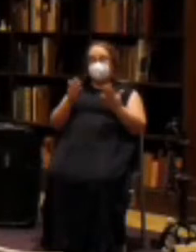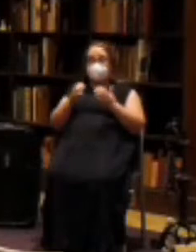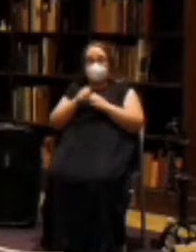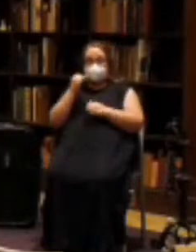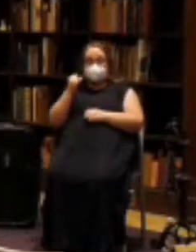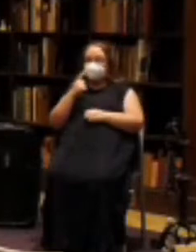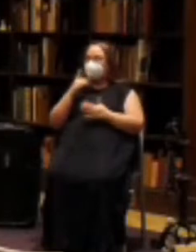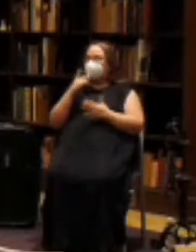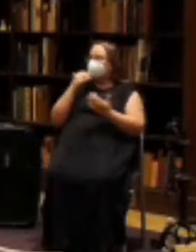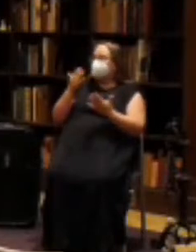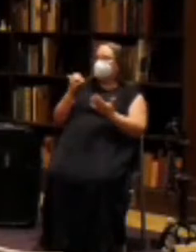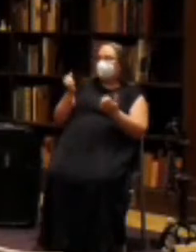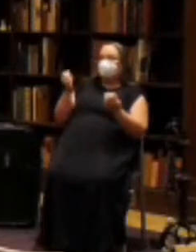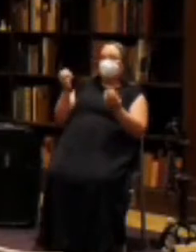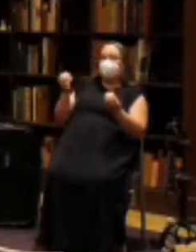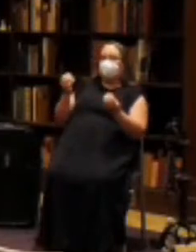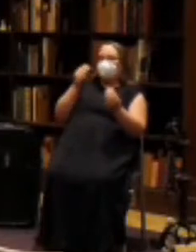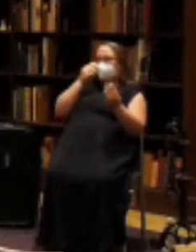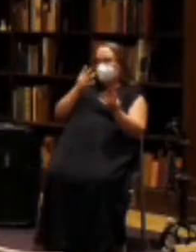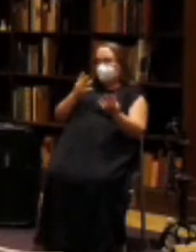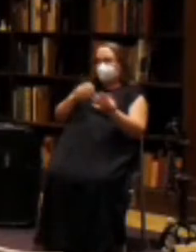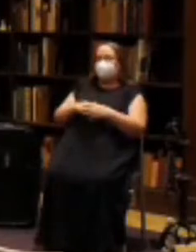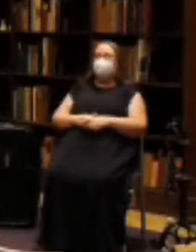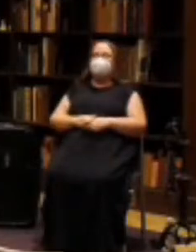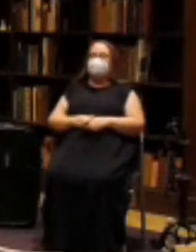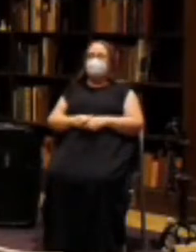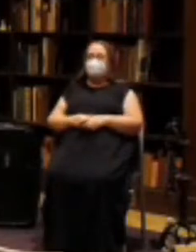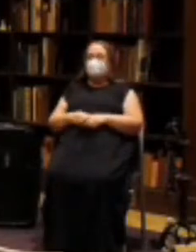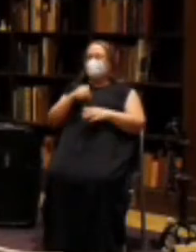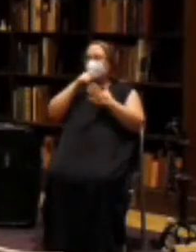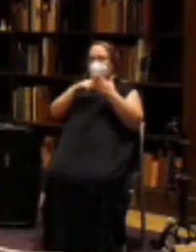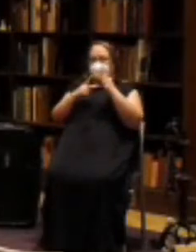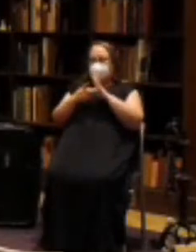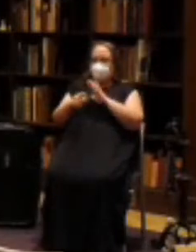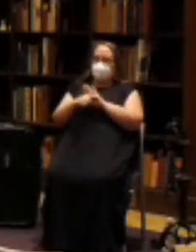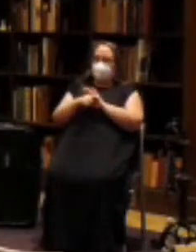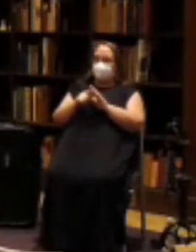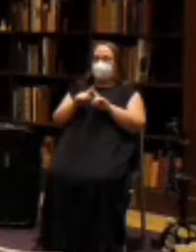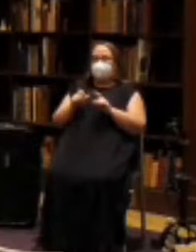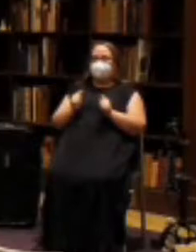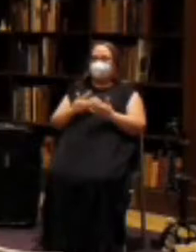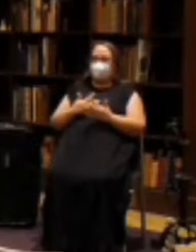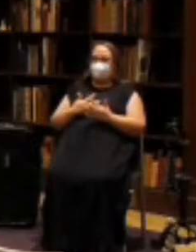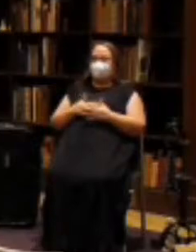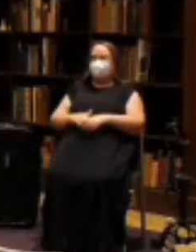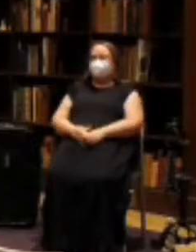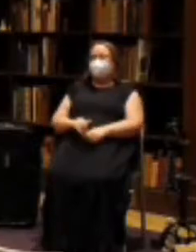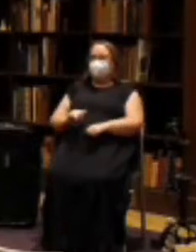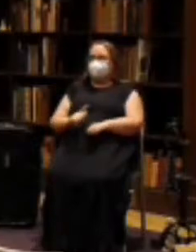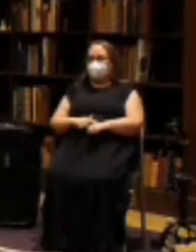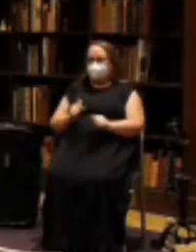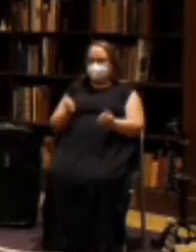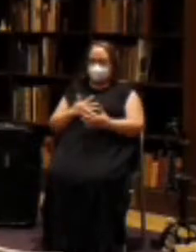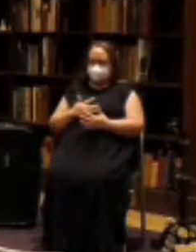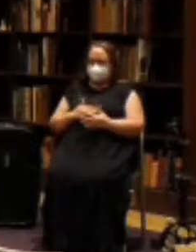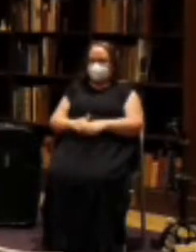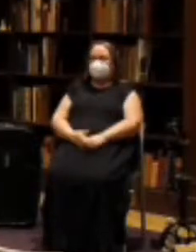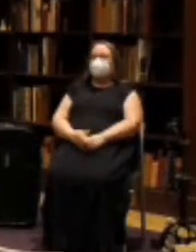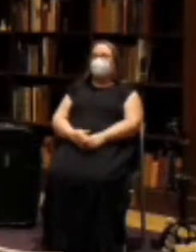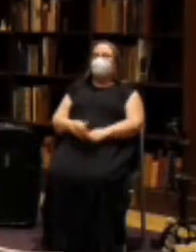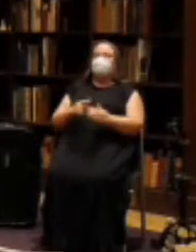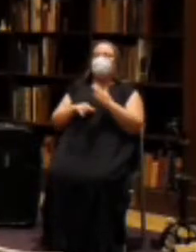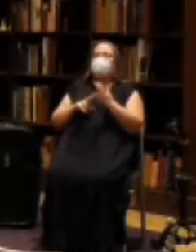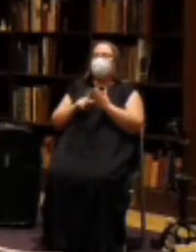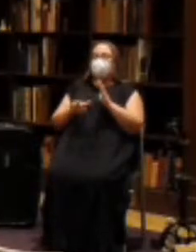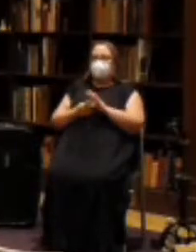he'd be like, so what? Who cares, right? And he didn't mean that in a negative way, although it was very scary at the time. What he